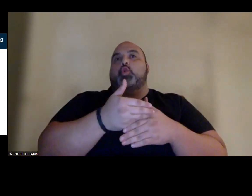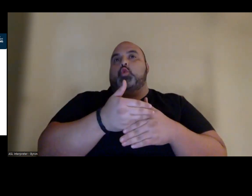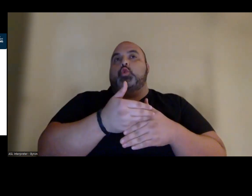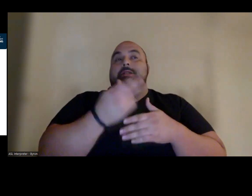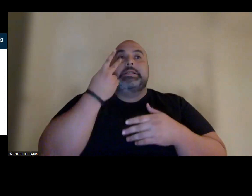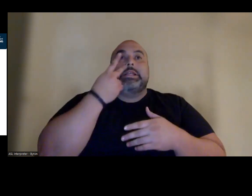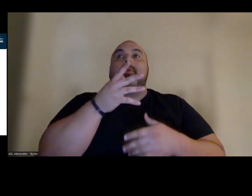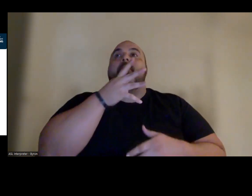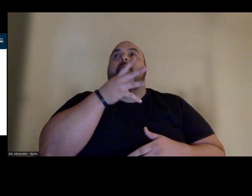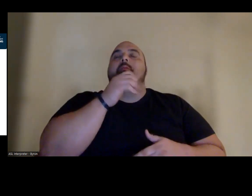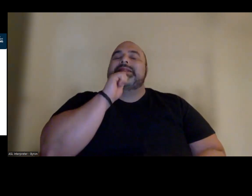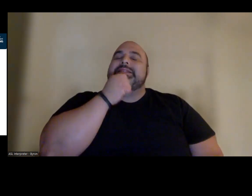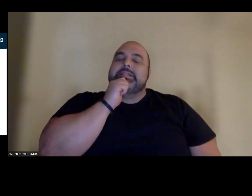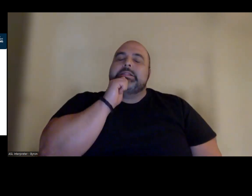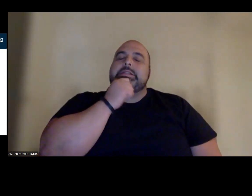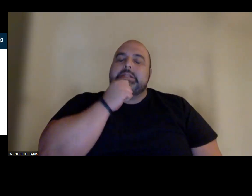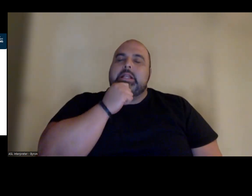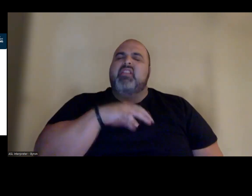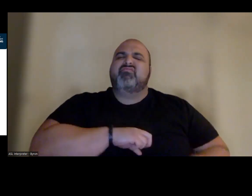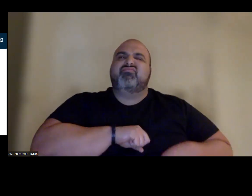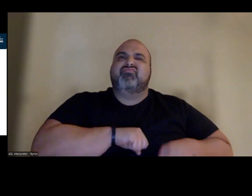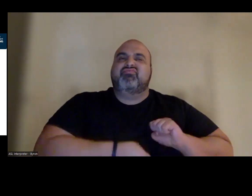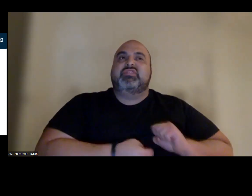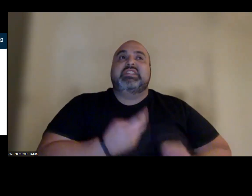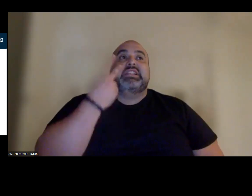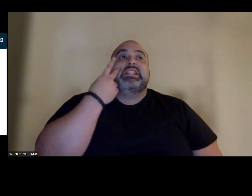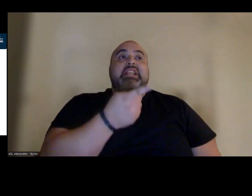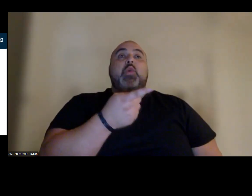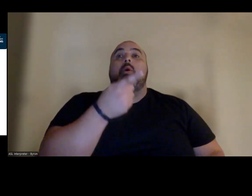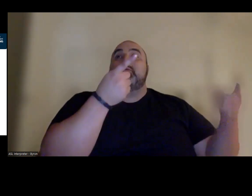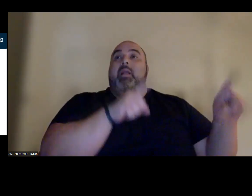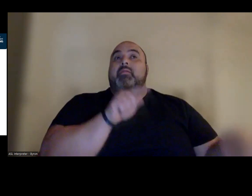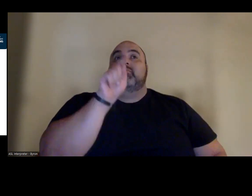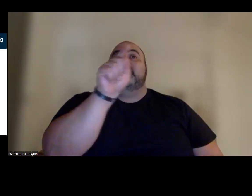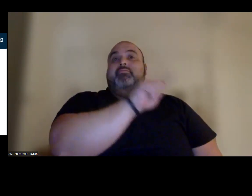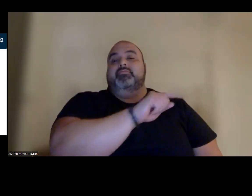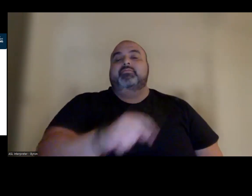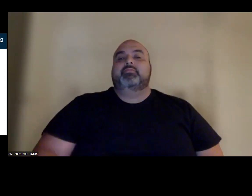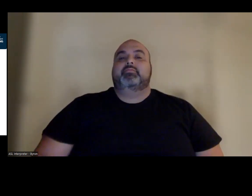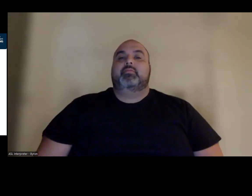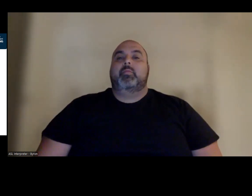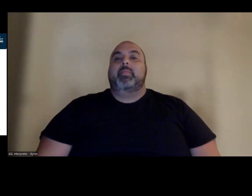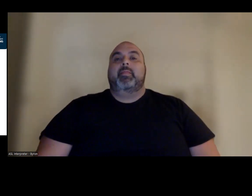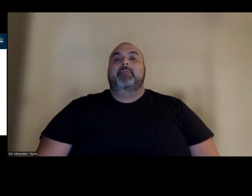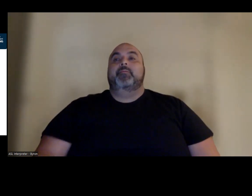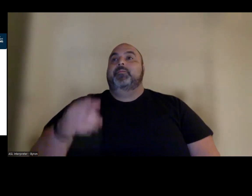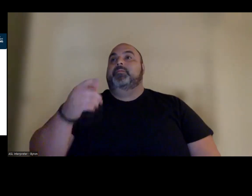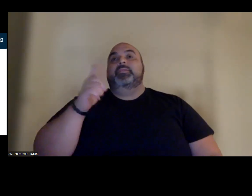And it was heartbreaking to see what was occurring. There were times where